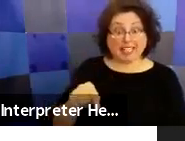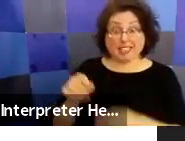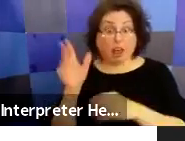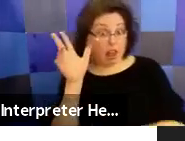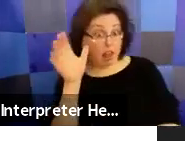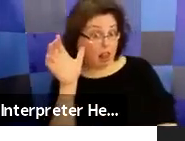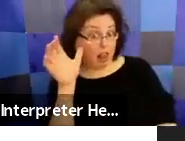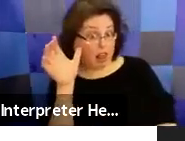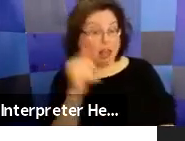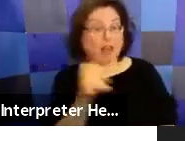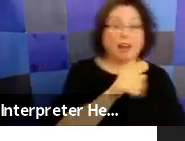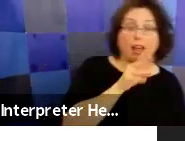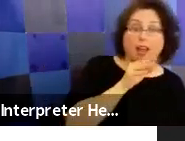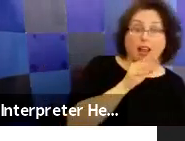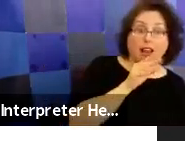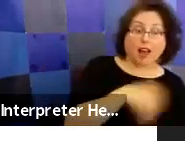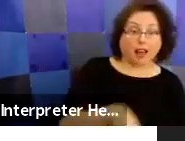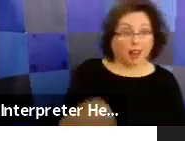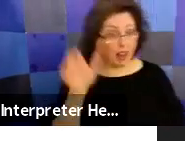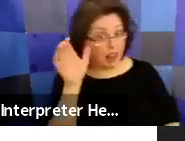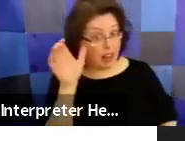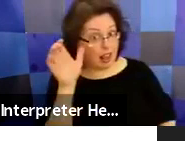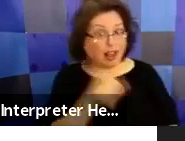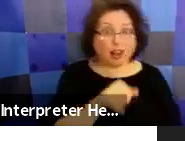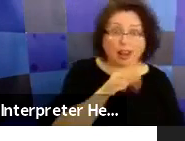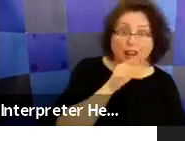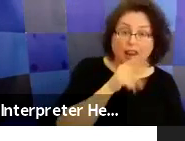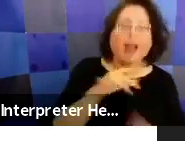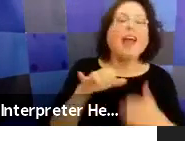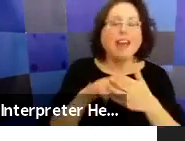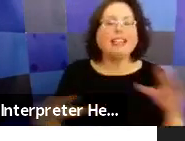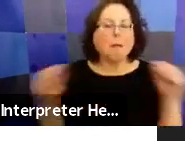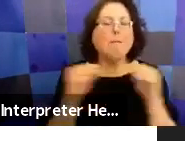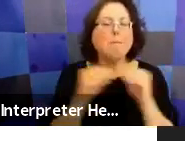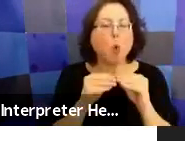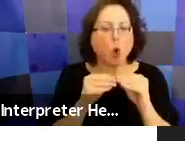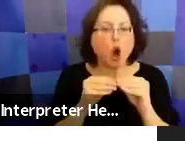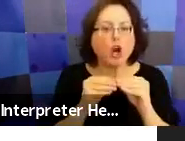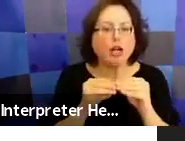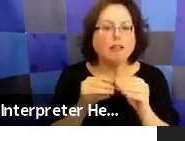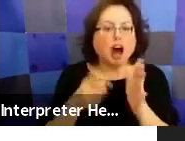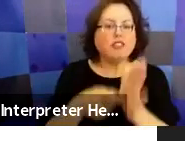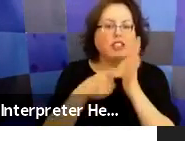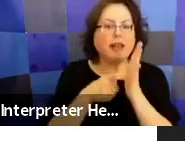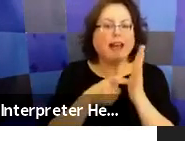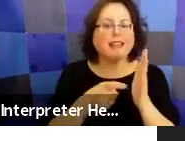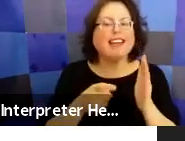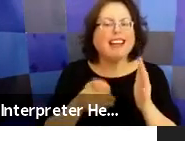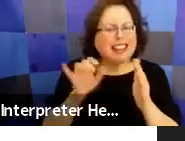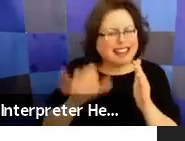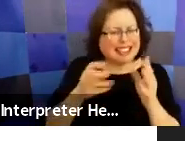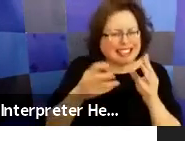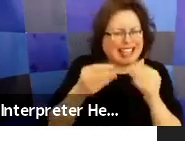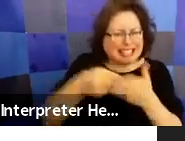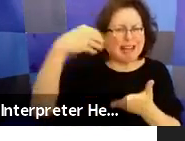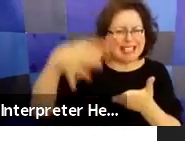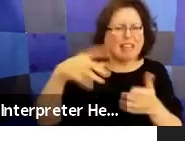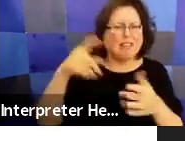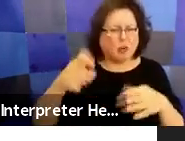simultaneous, because it's more demanding, and usually you will have to have two interpreters so that the interpreters do not become